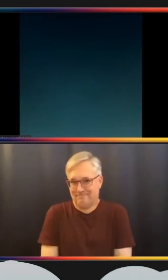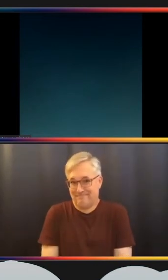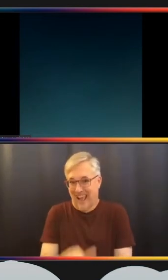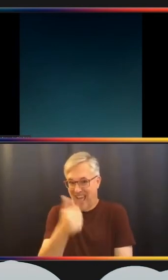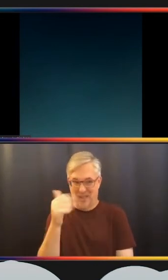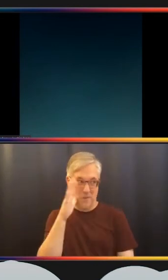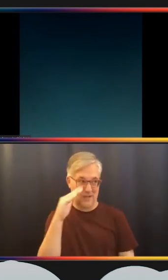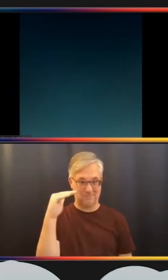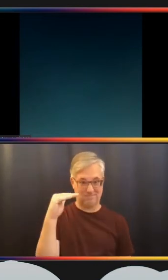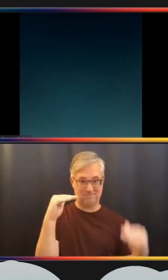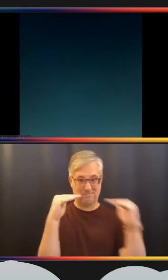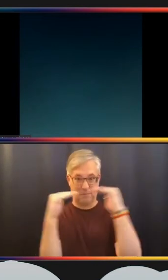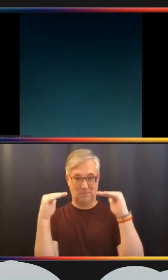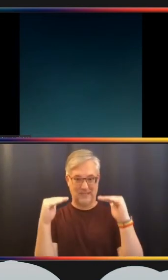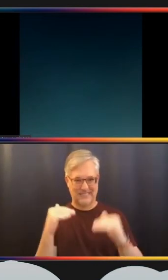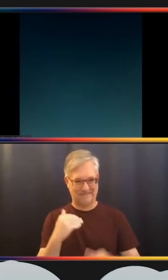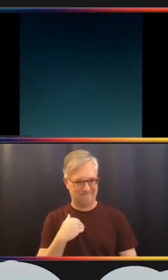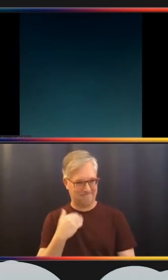her. But